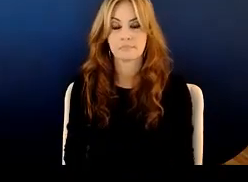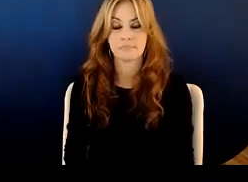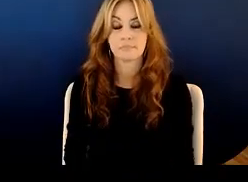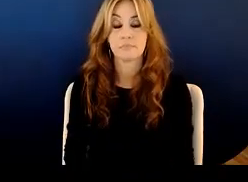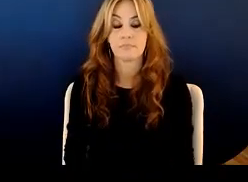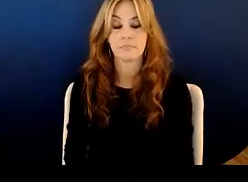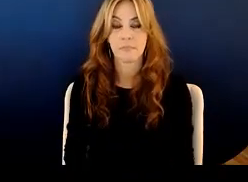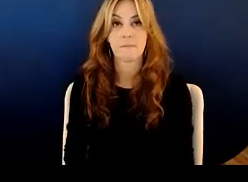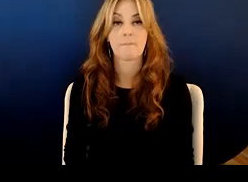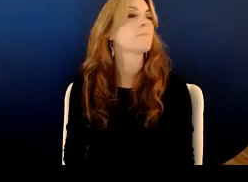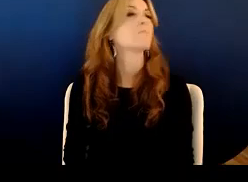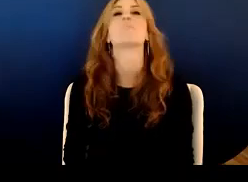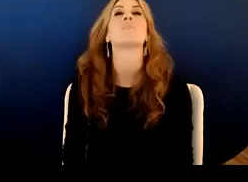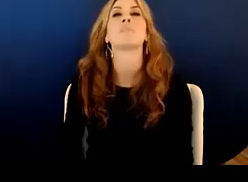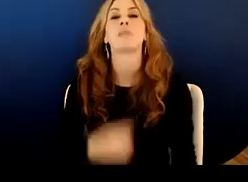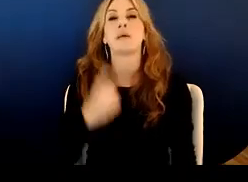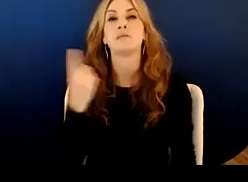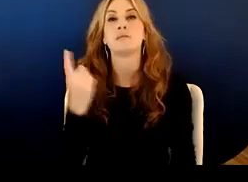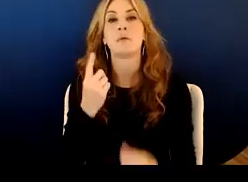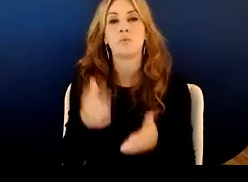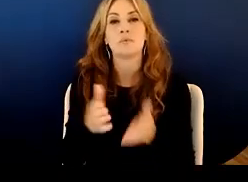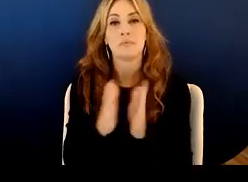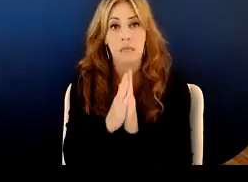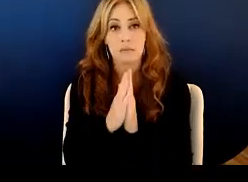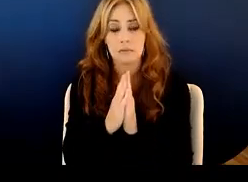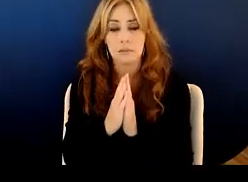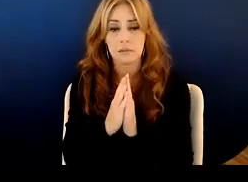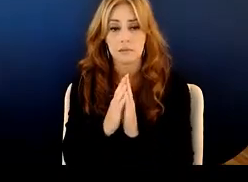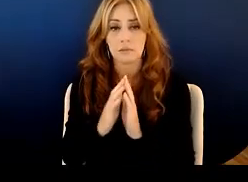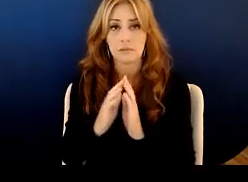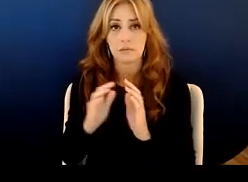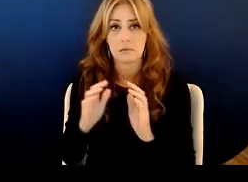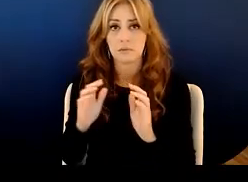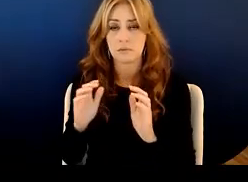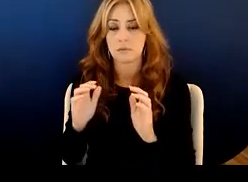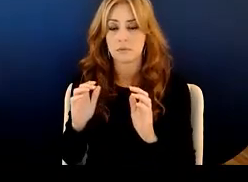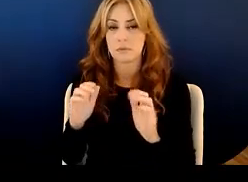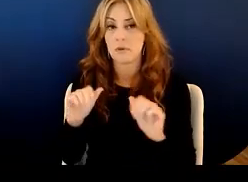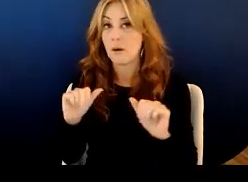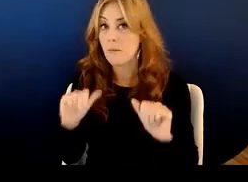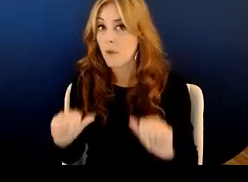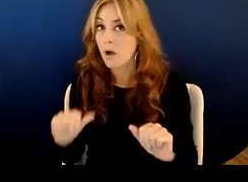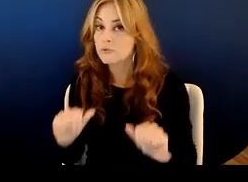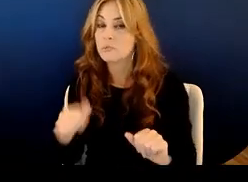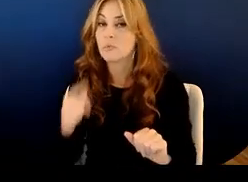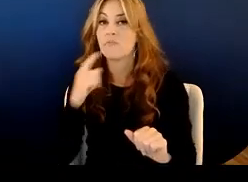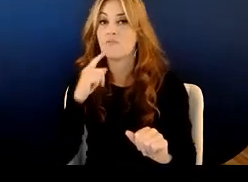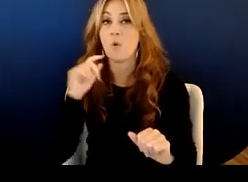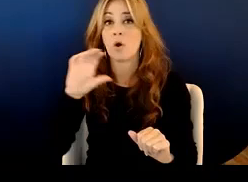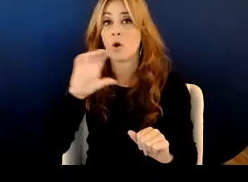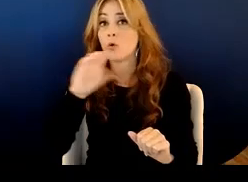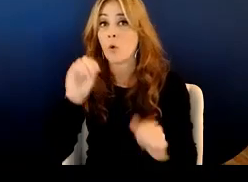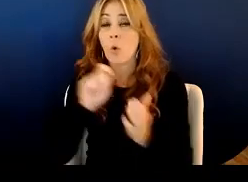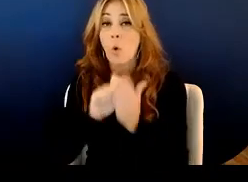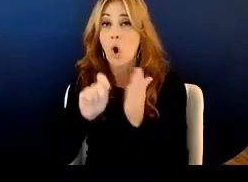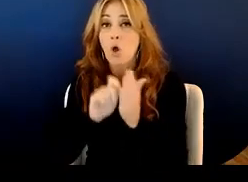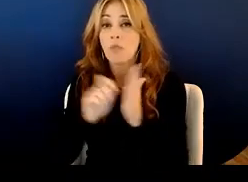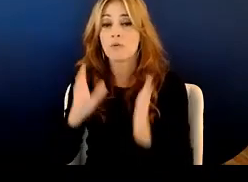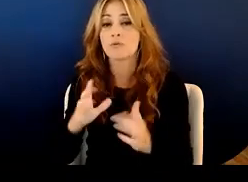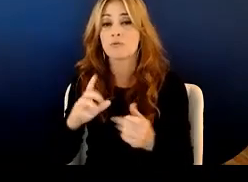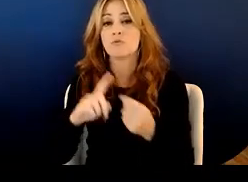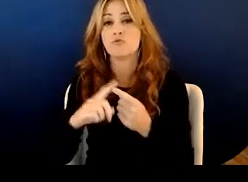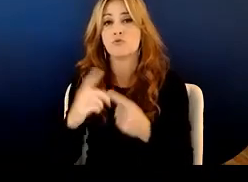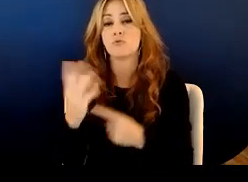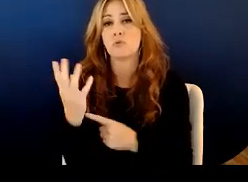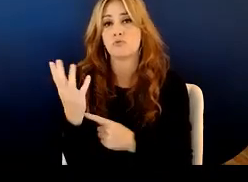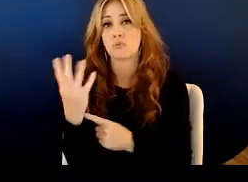Someone is asking whether it would be possible for a group of co-authors to record their presentation on